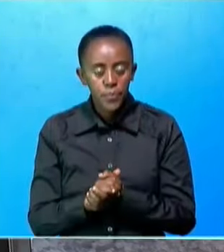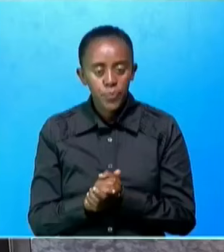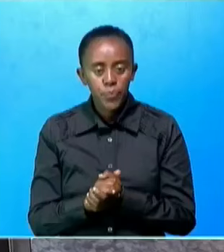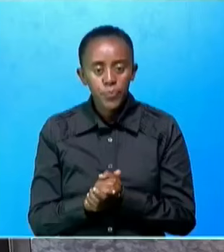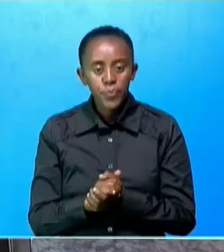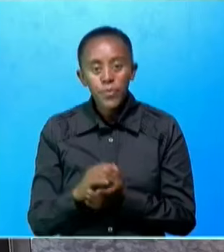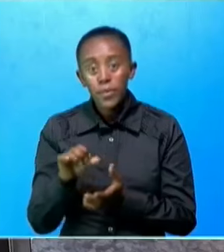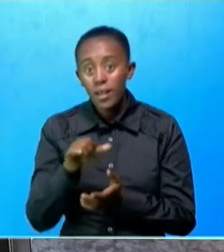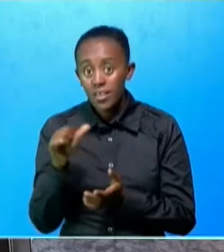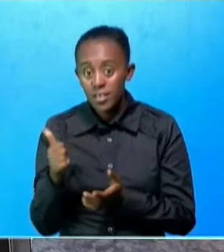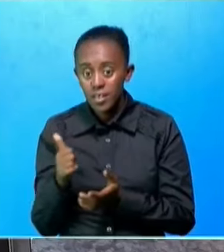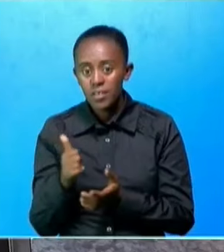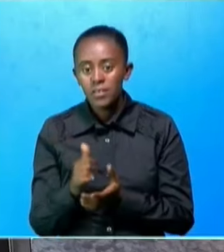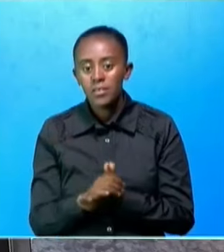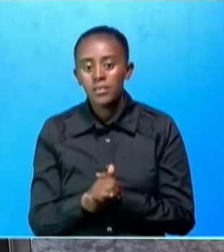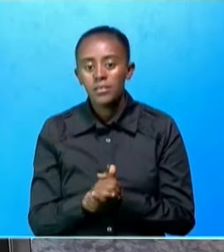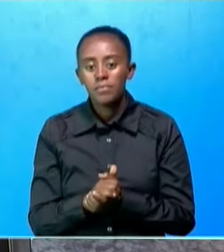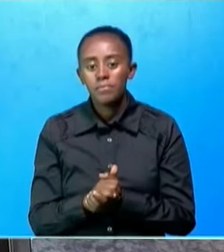The other one that is,